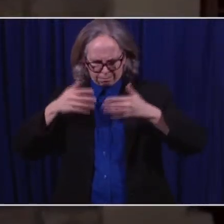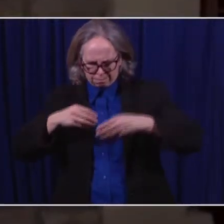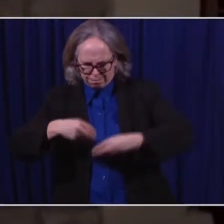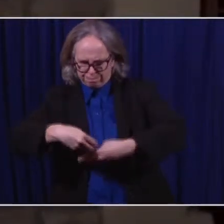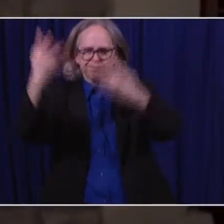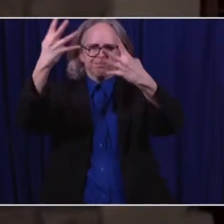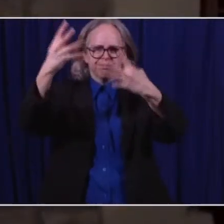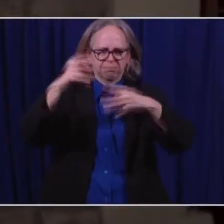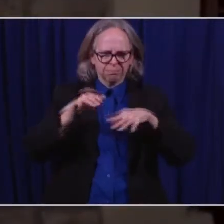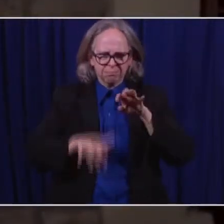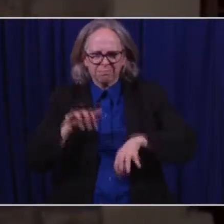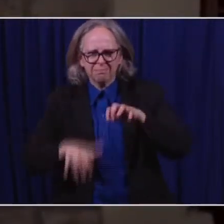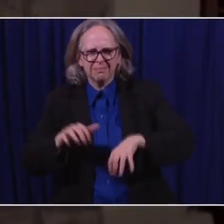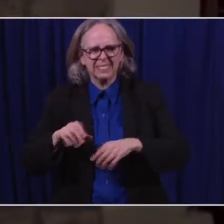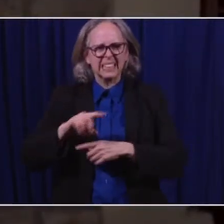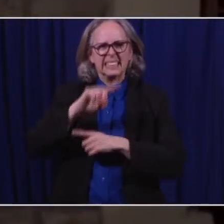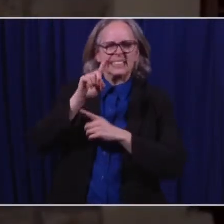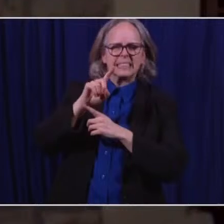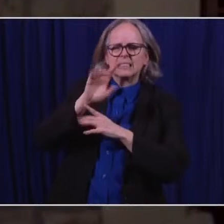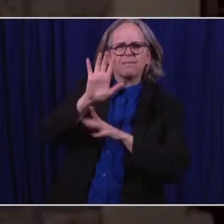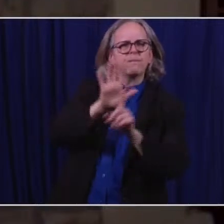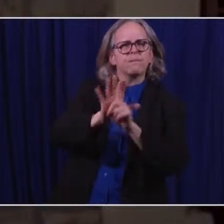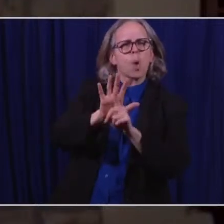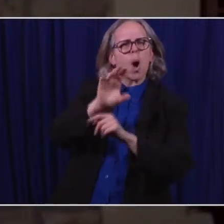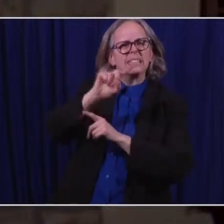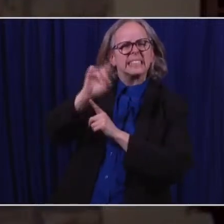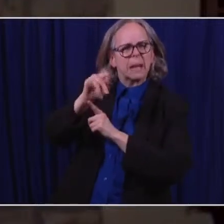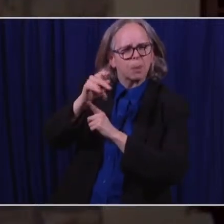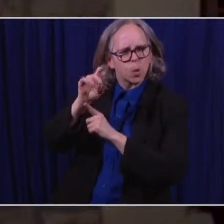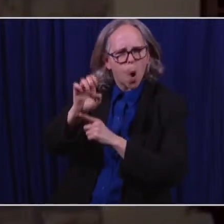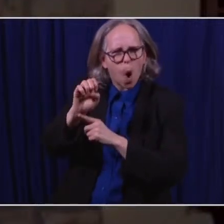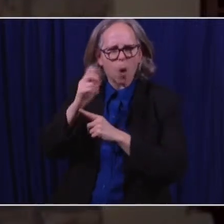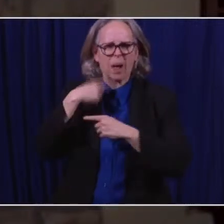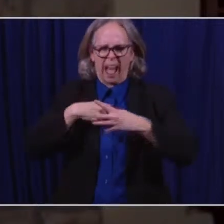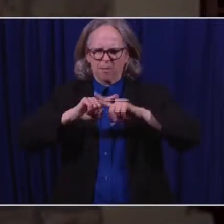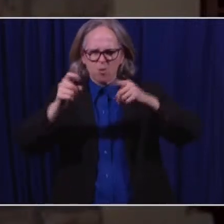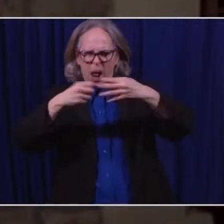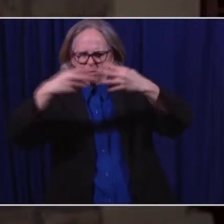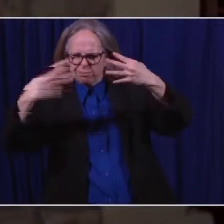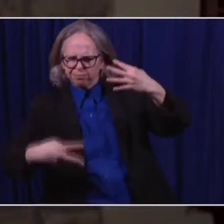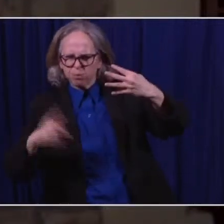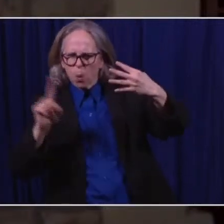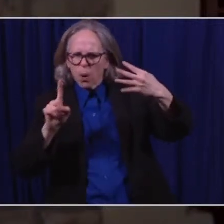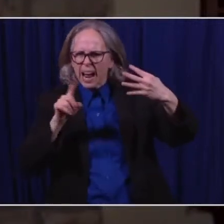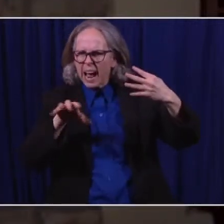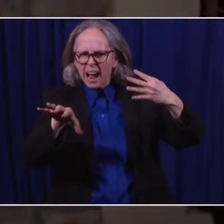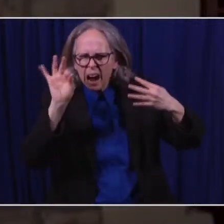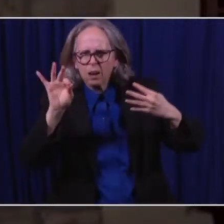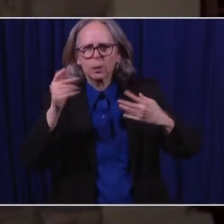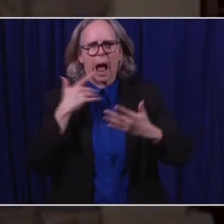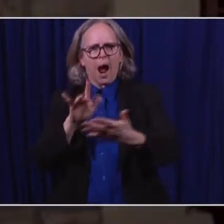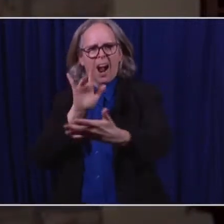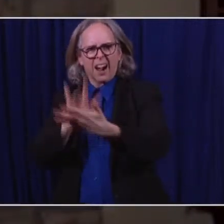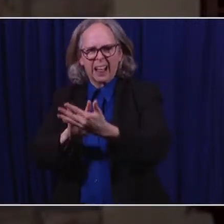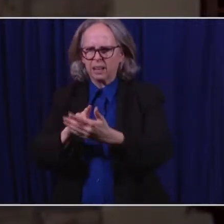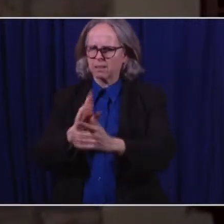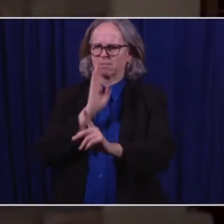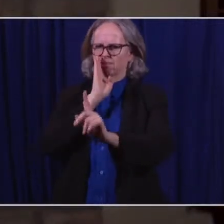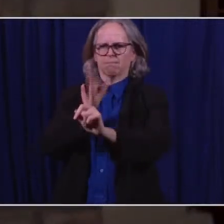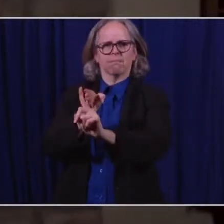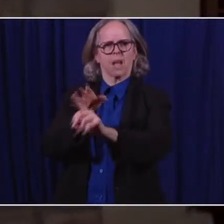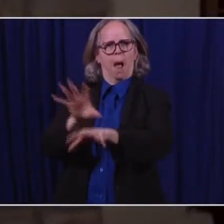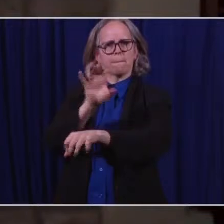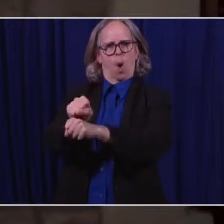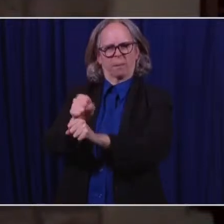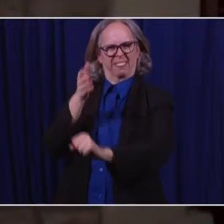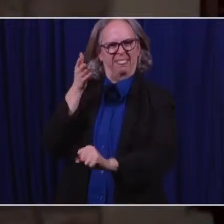come up places where you can sign up, and then it will take you directly into those locations. So that will be a lot easier.